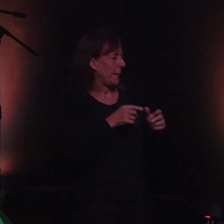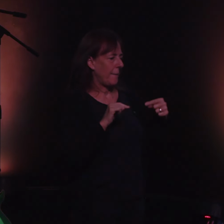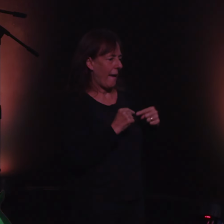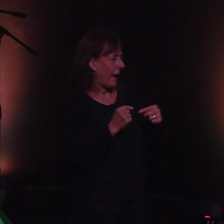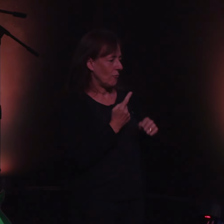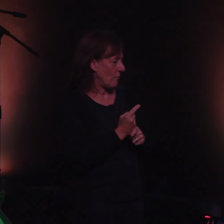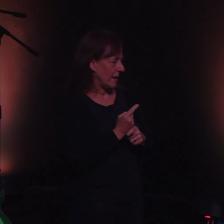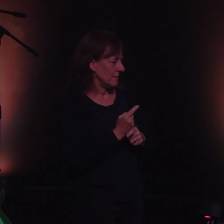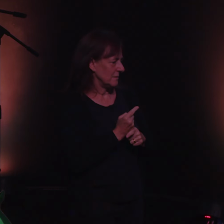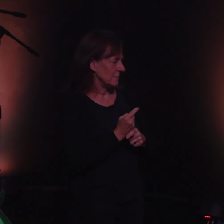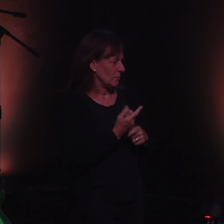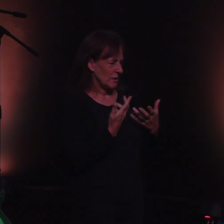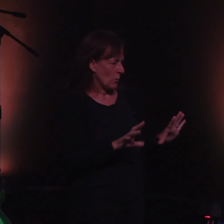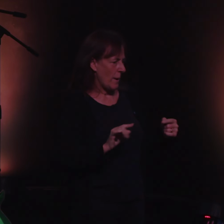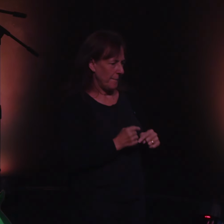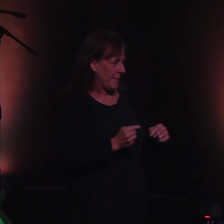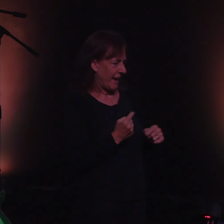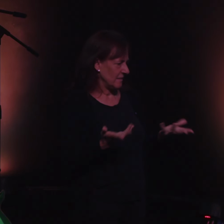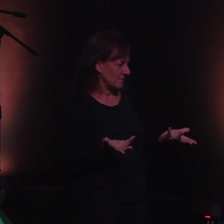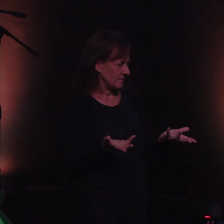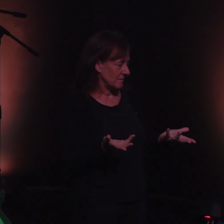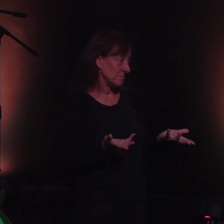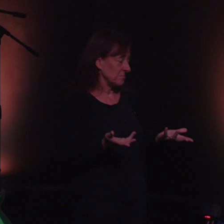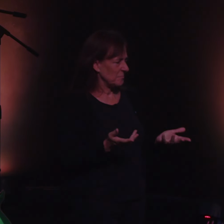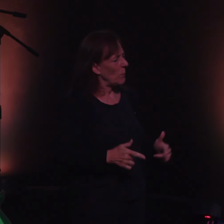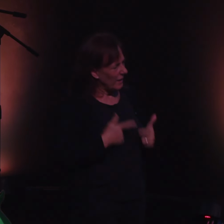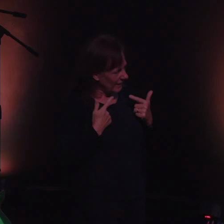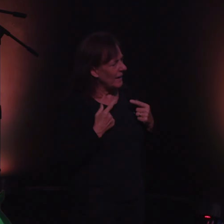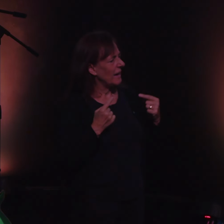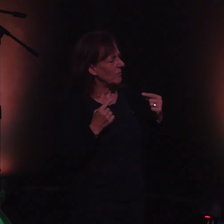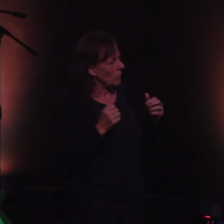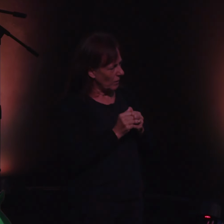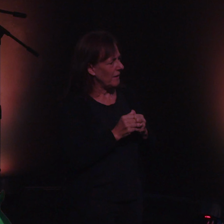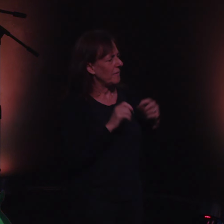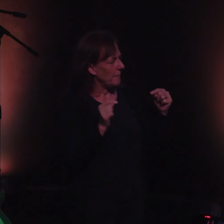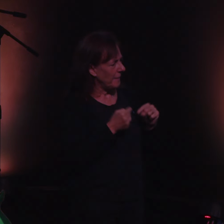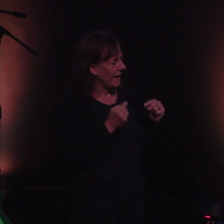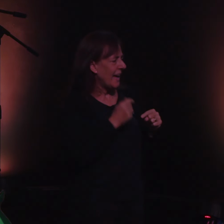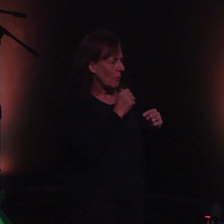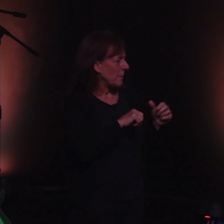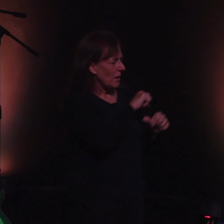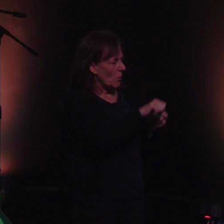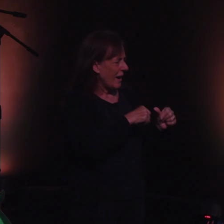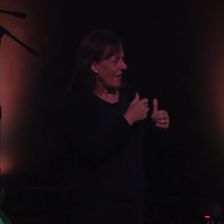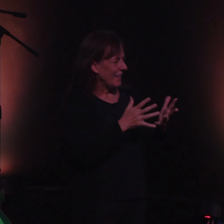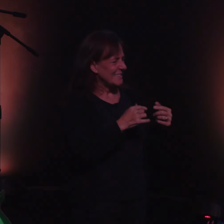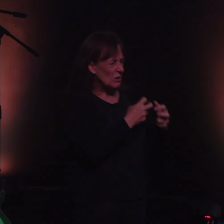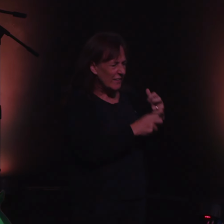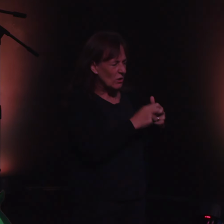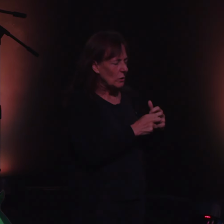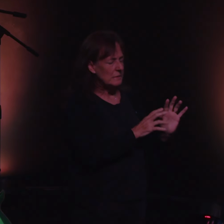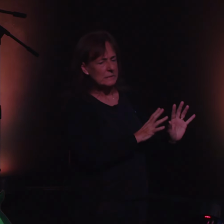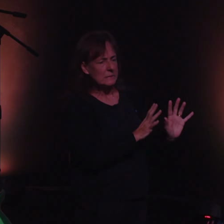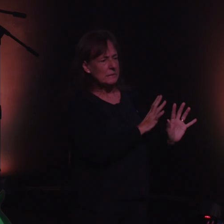touch something that's odd. That's a natural reaction, but we kind of live that way. We kind of just, I don't really want to be around anything that's kind of difficult to deal